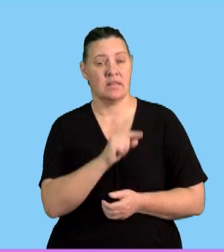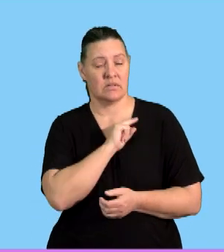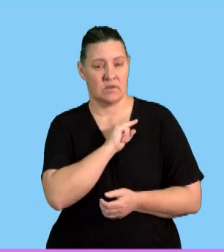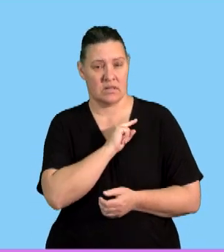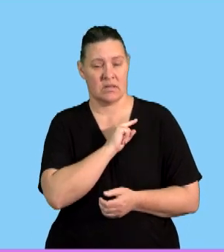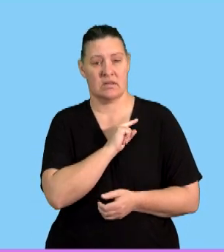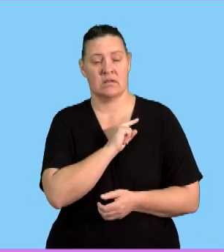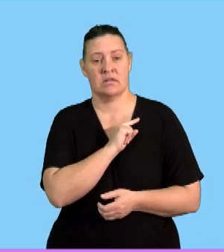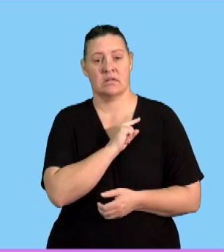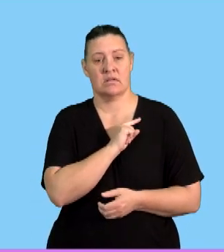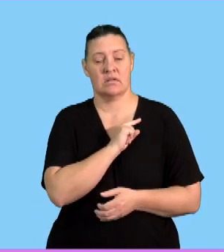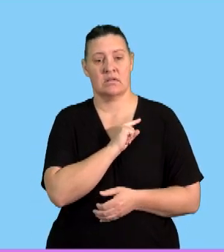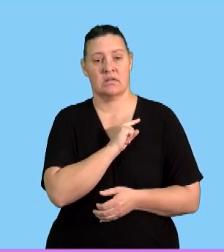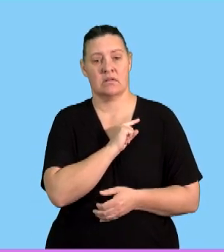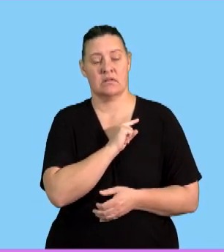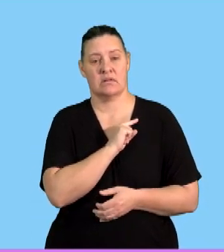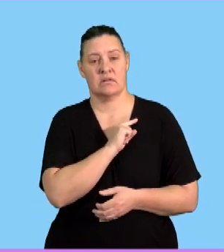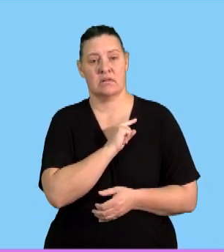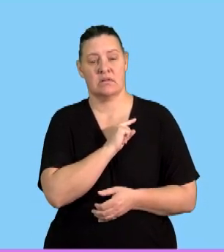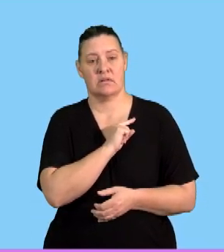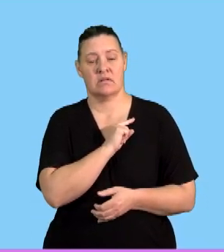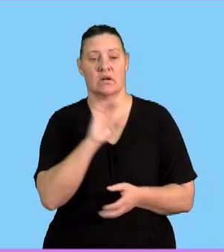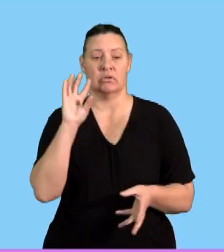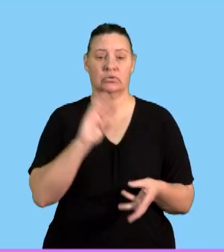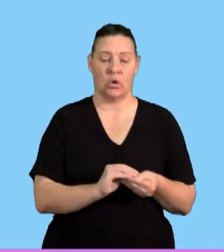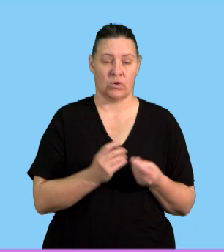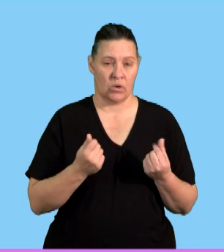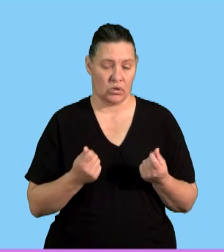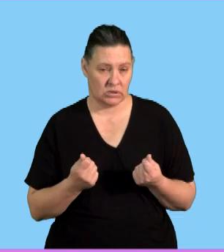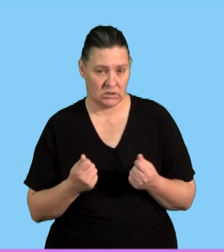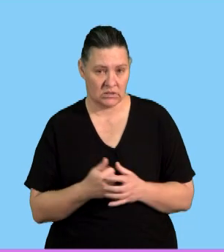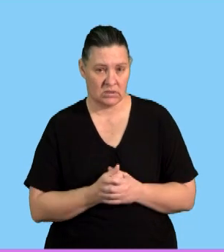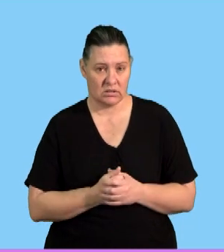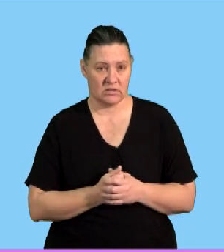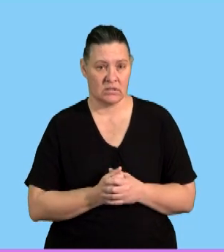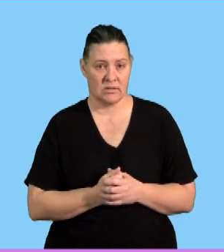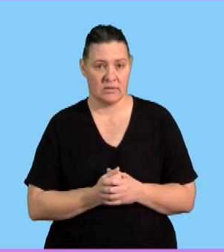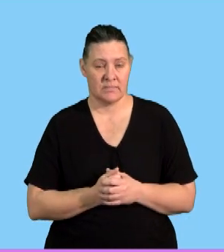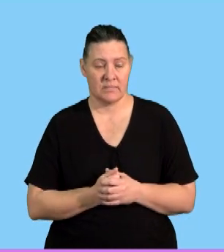therefore, it's going to be the total cost